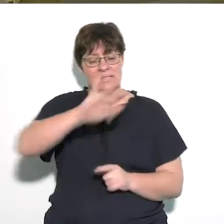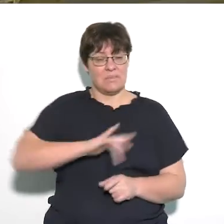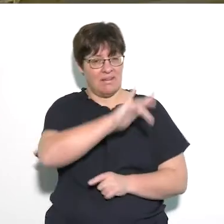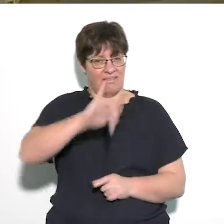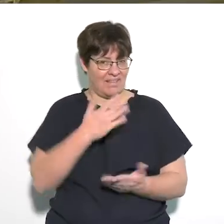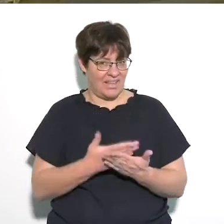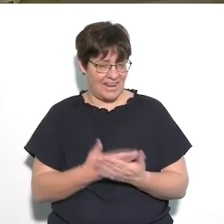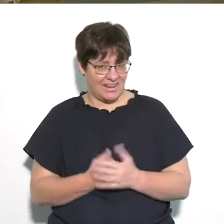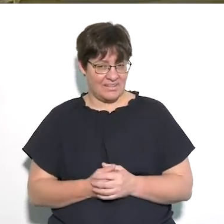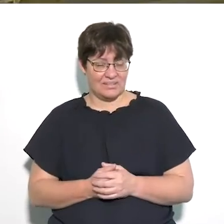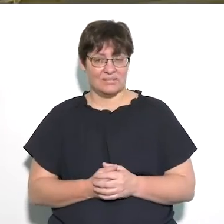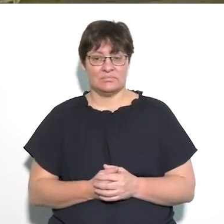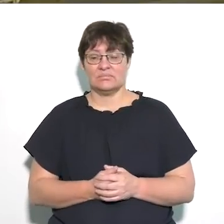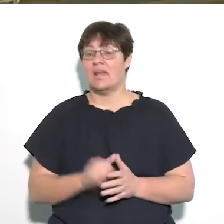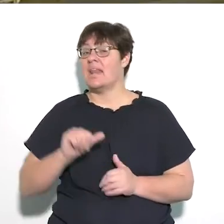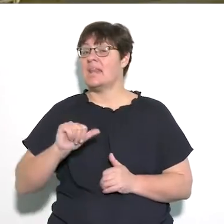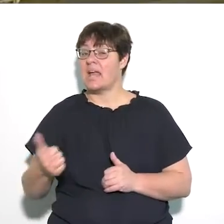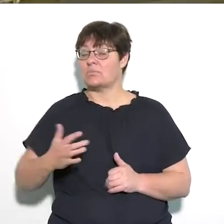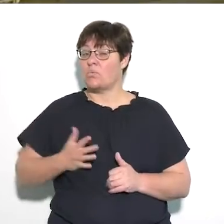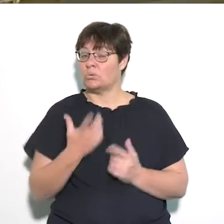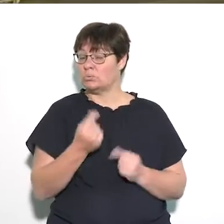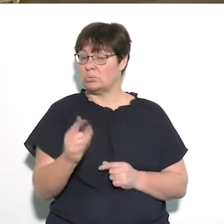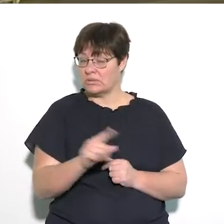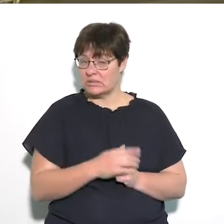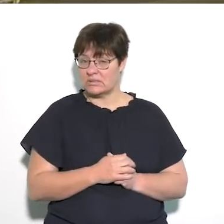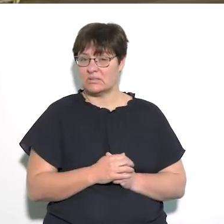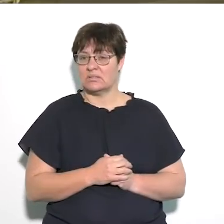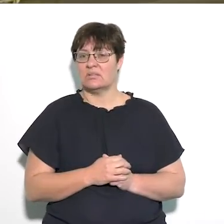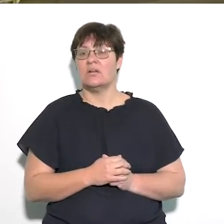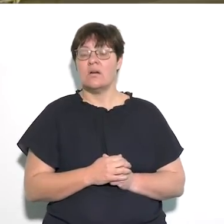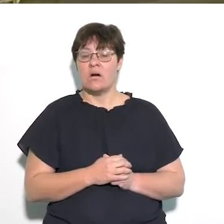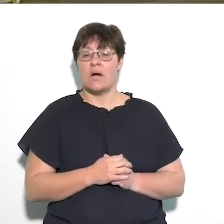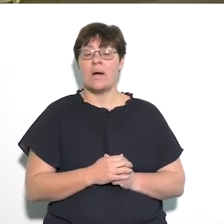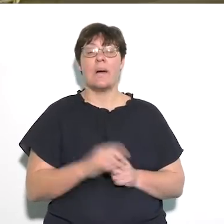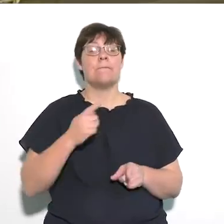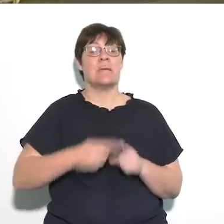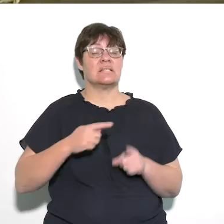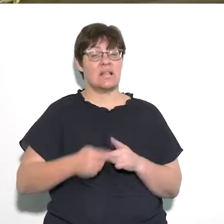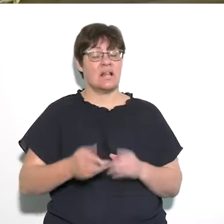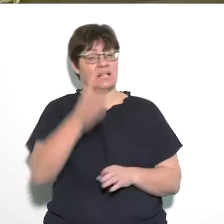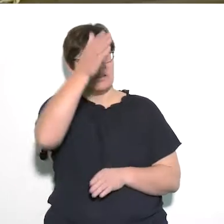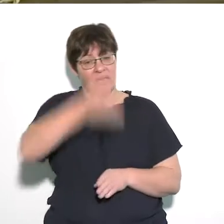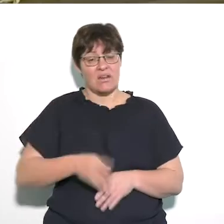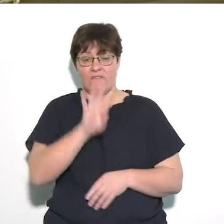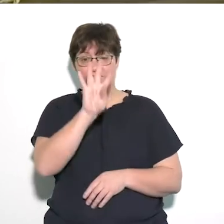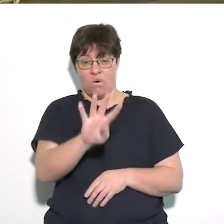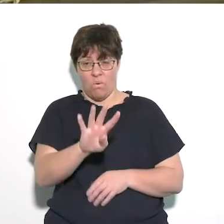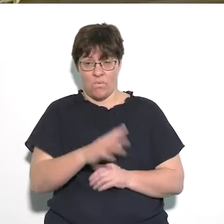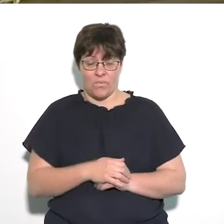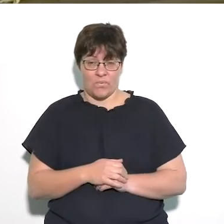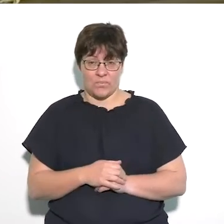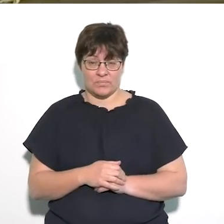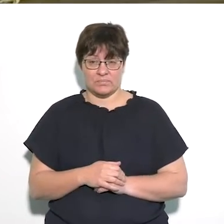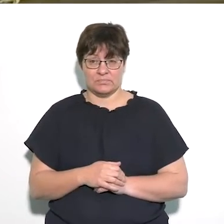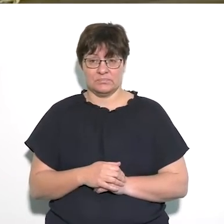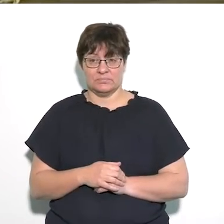can spin. The next part I want us to do is to divide with our pencil our plate in 4